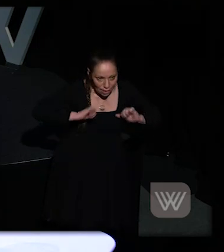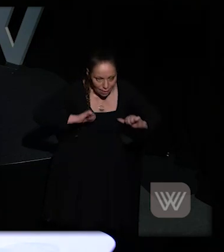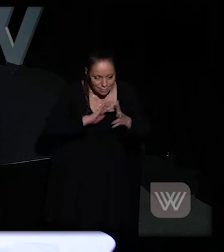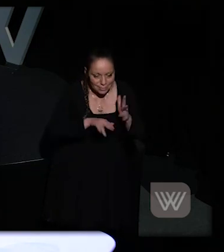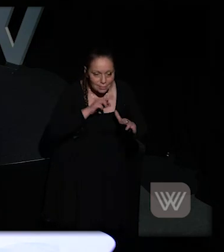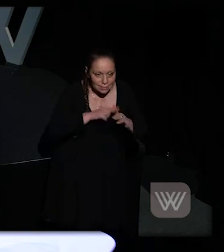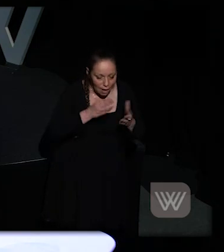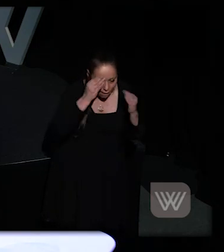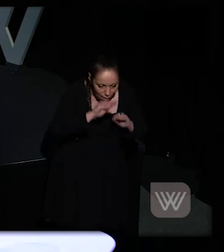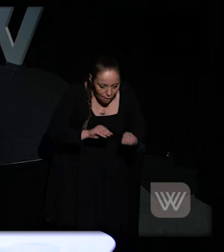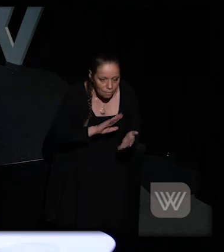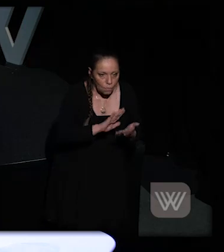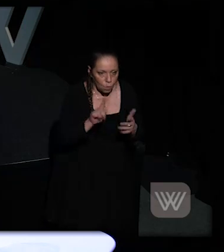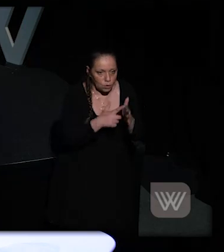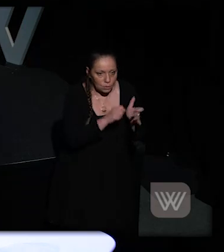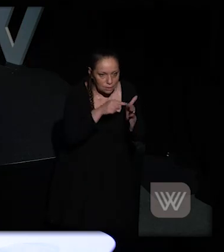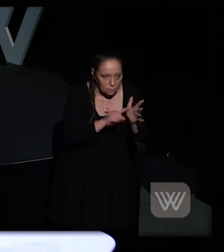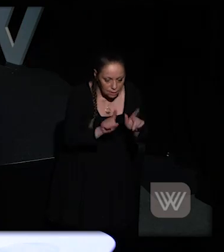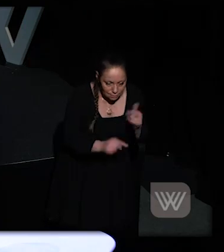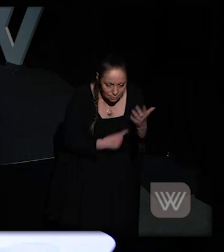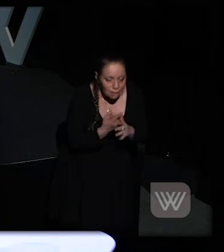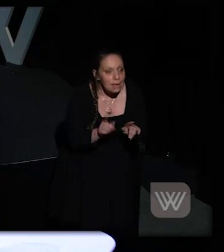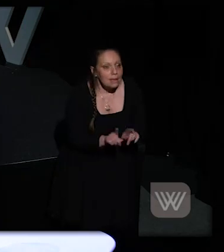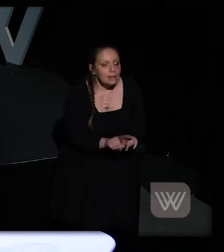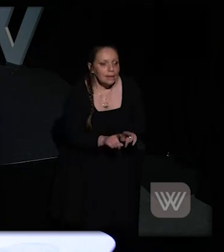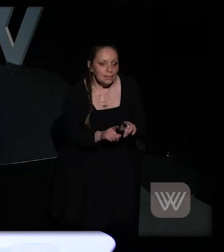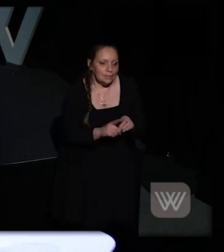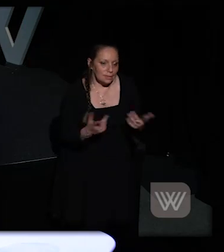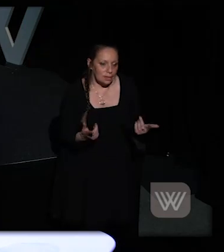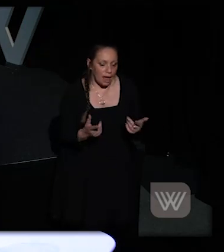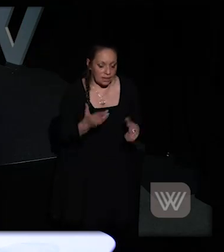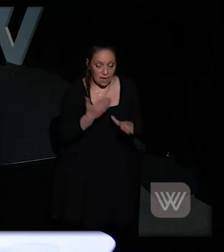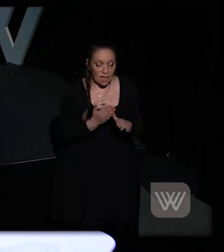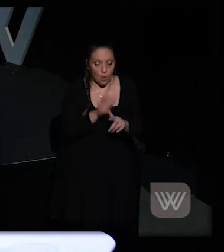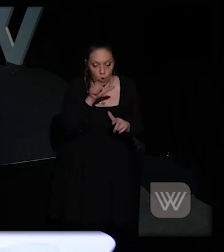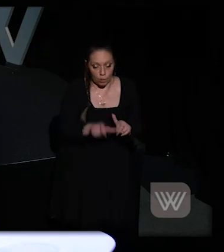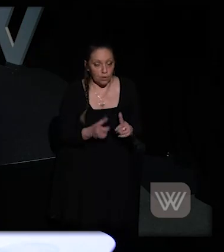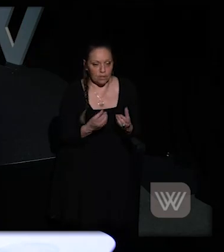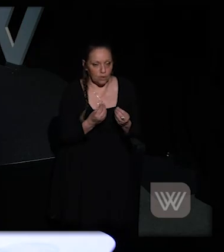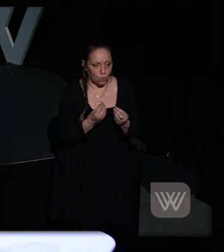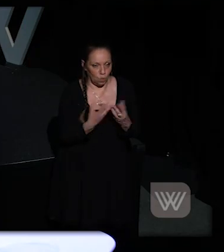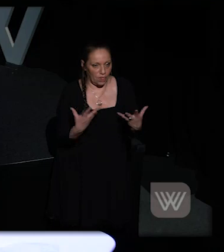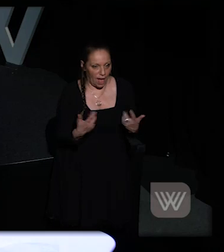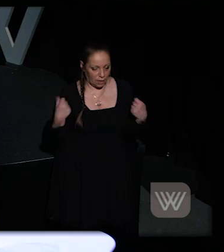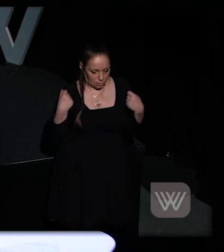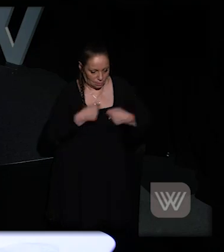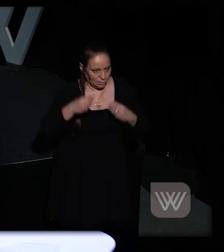this, to expect, you know, it's like sending a worker onto a worksite that doesn't have high vis gear and has